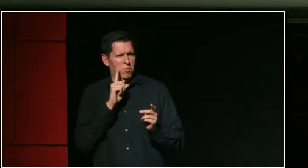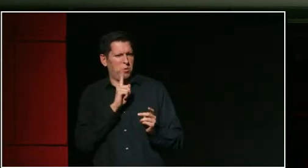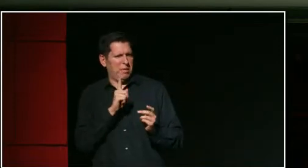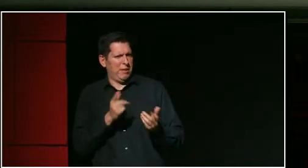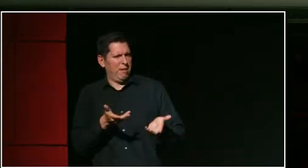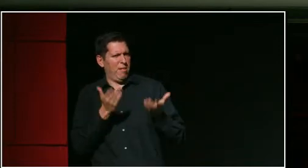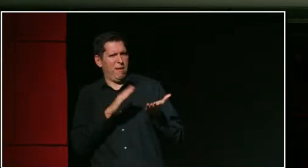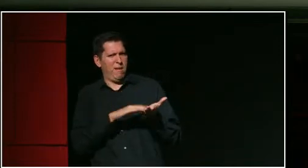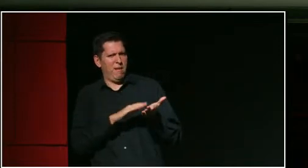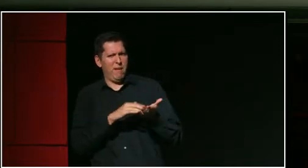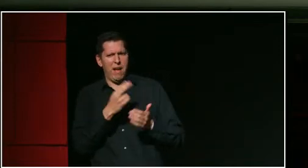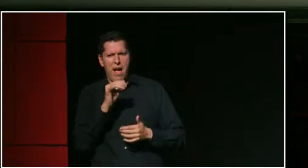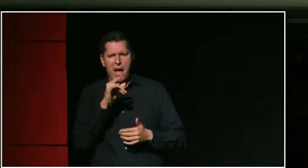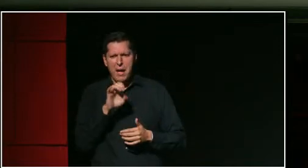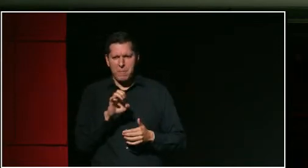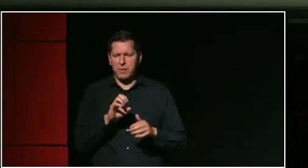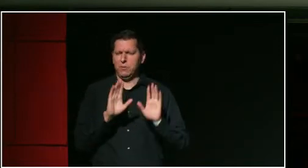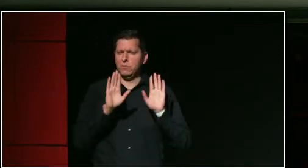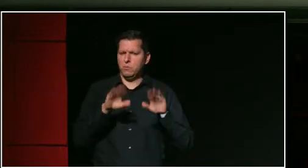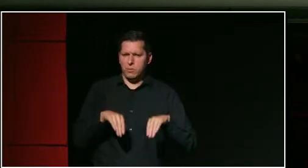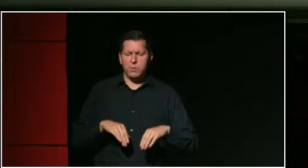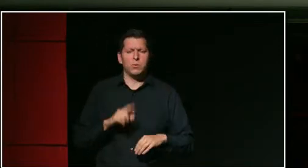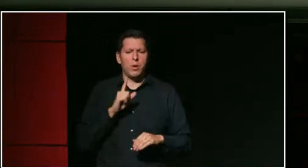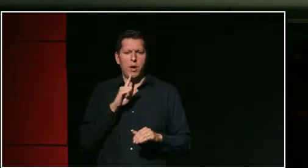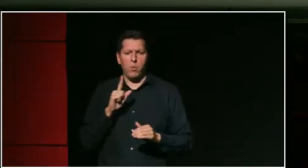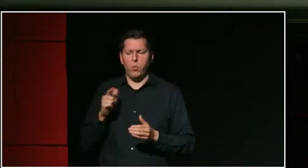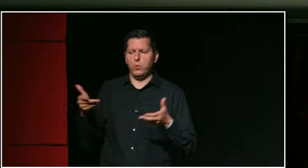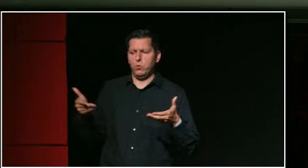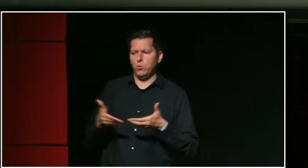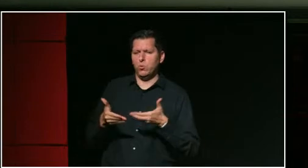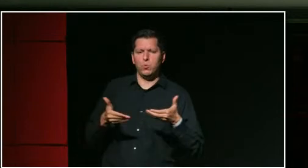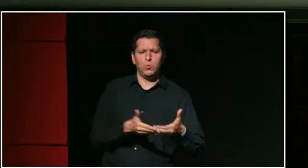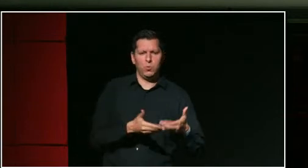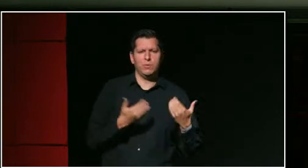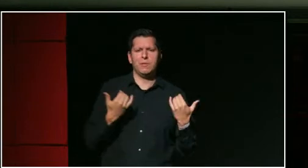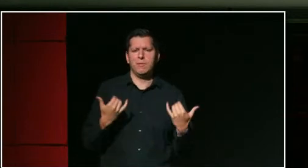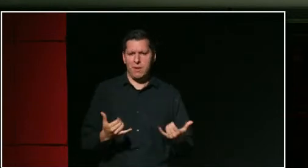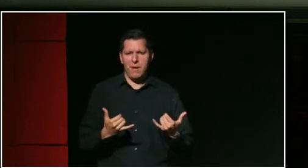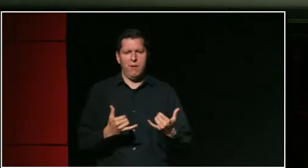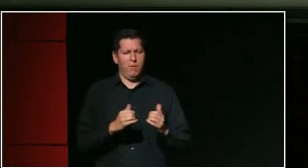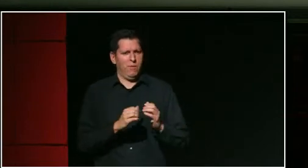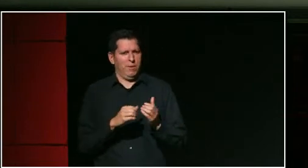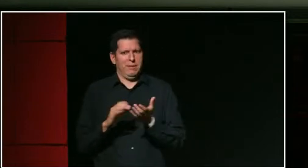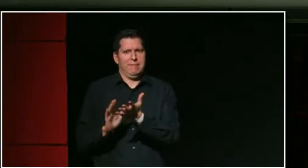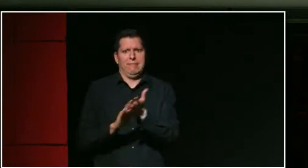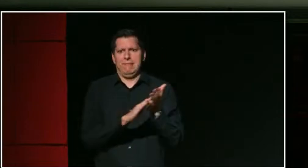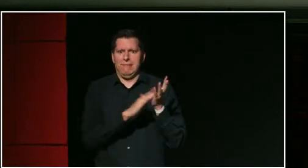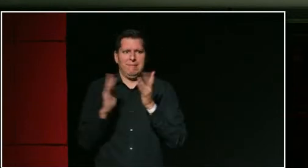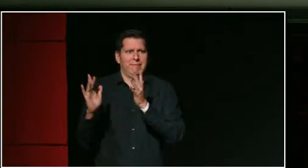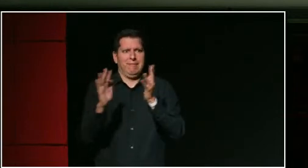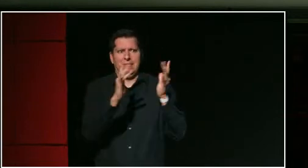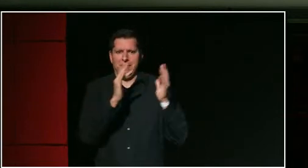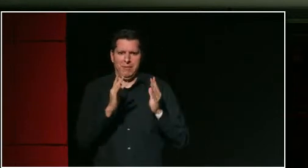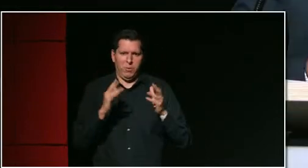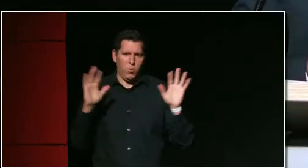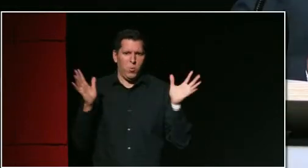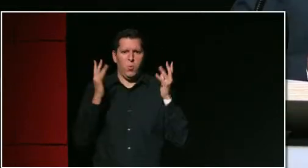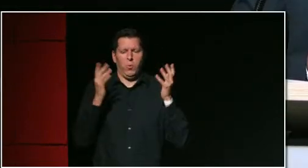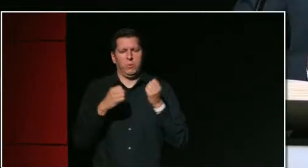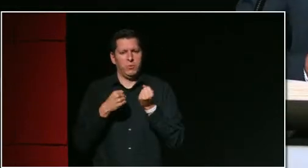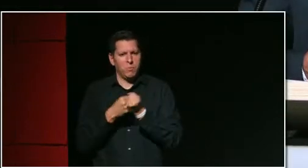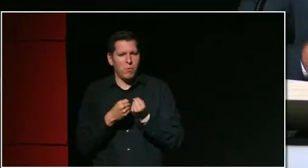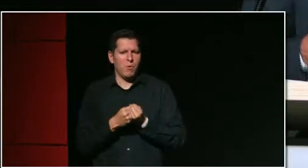so we work very much behind the scenes. So I'm going to bring out these folks with as much love and hype as I can. If you want to bring them out with some